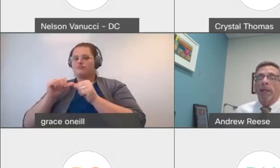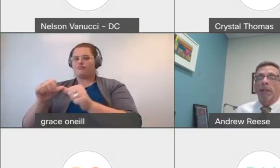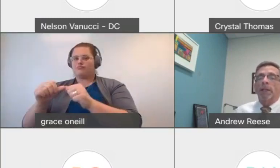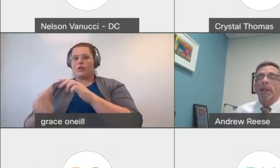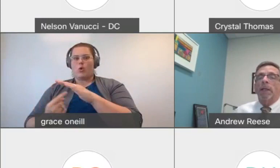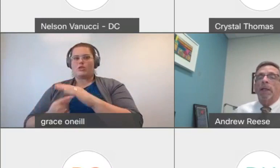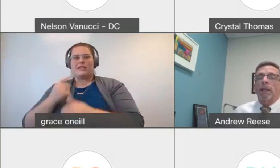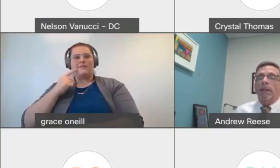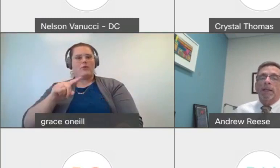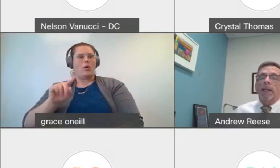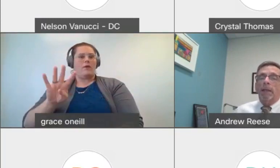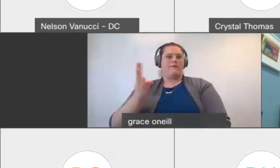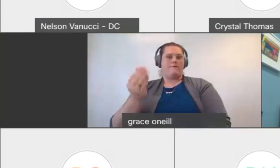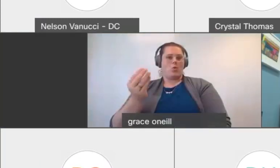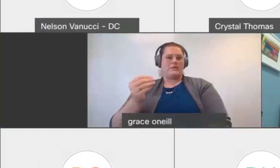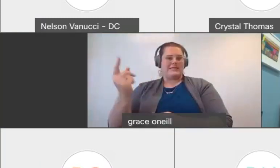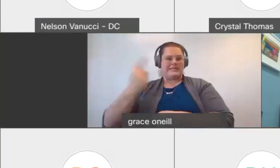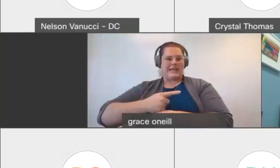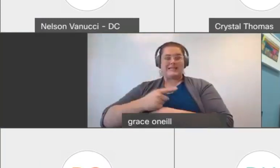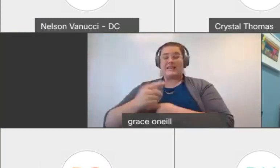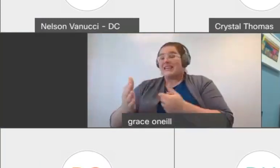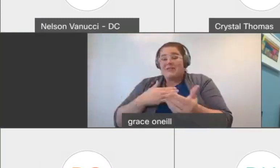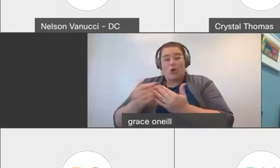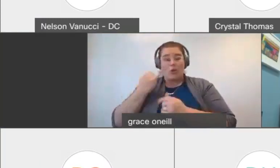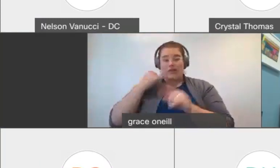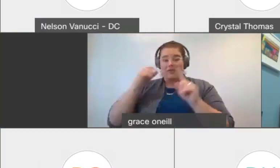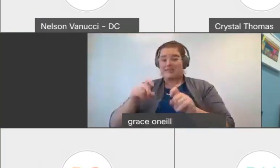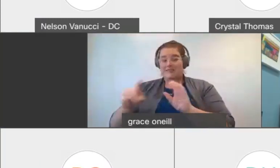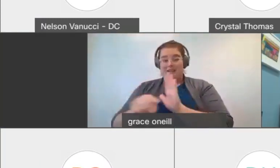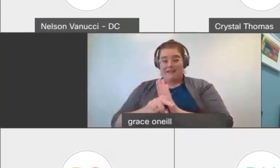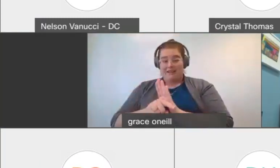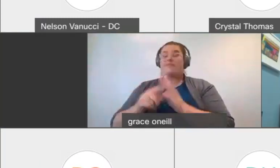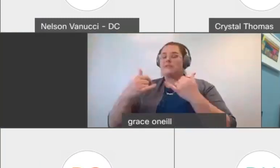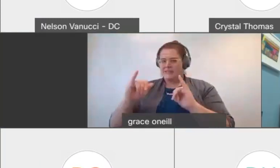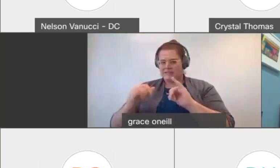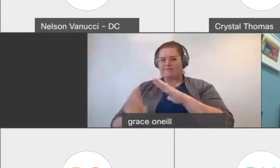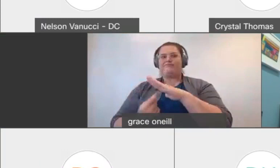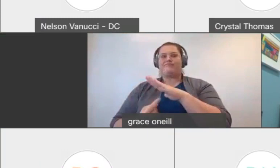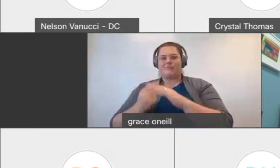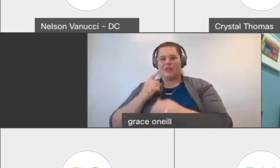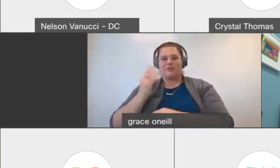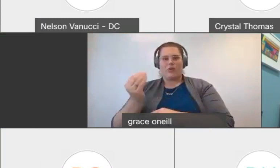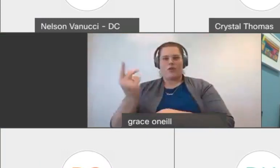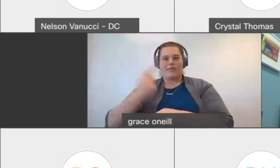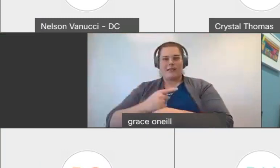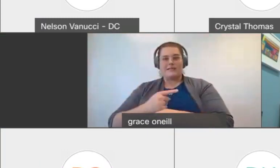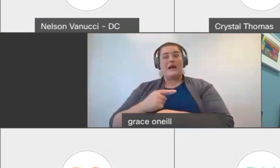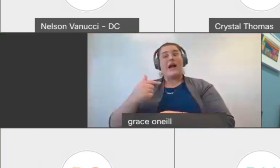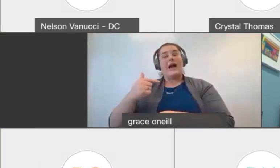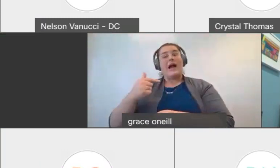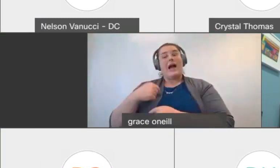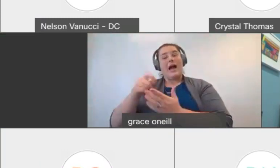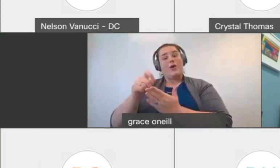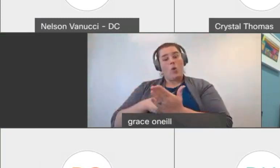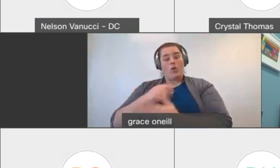14 days. It says even if they test negative. As I wrote in my blog this week, this is Carol